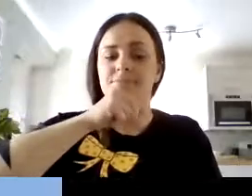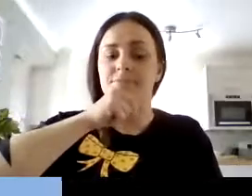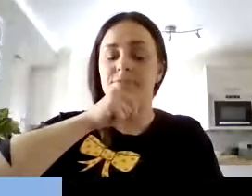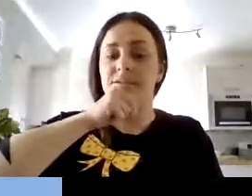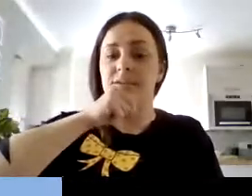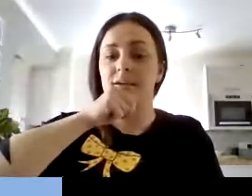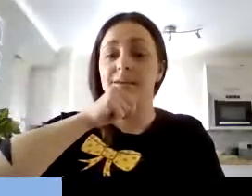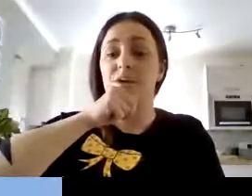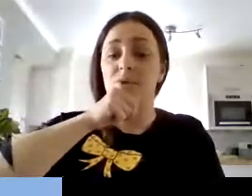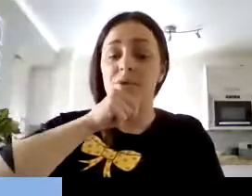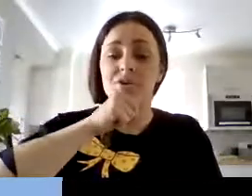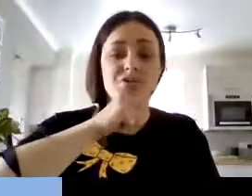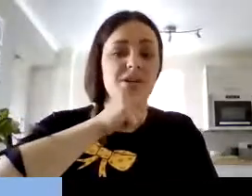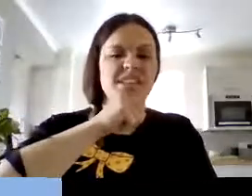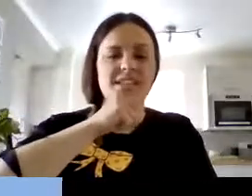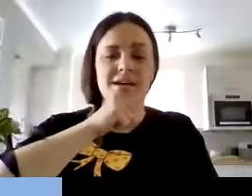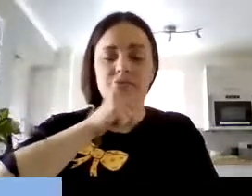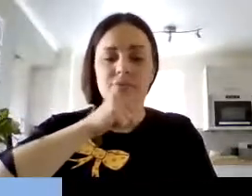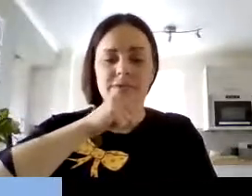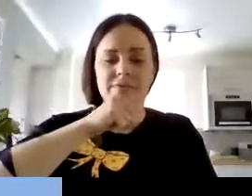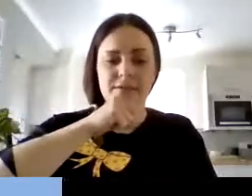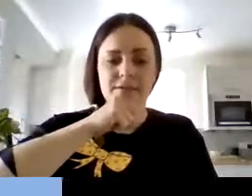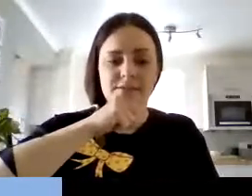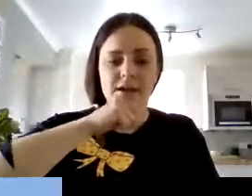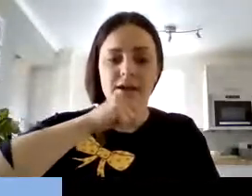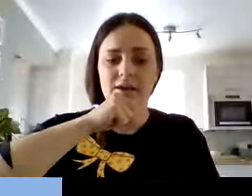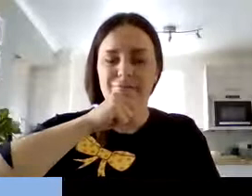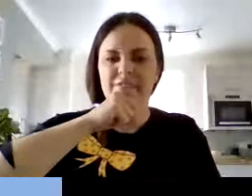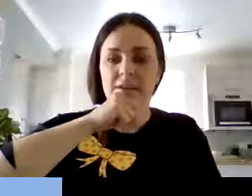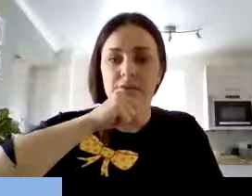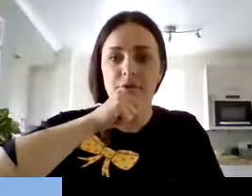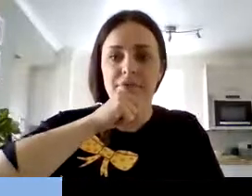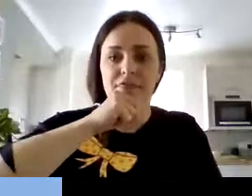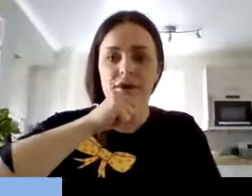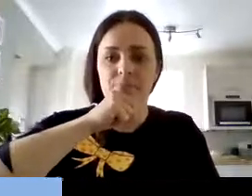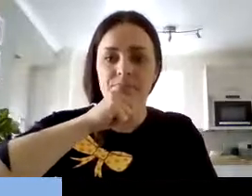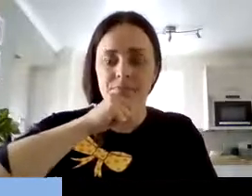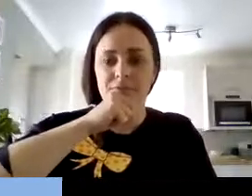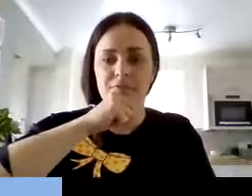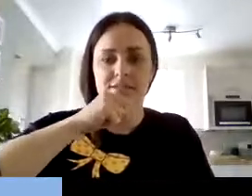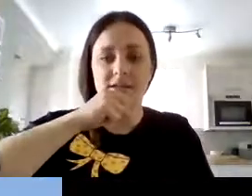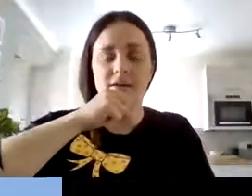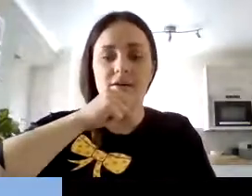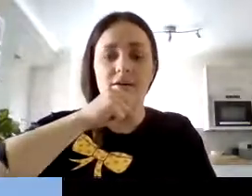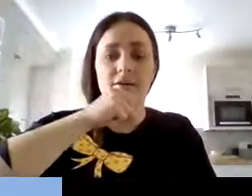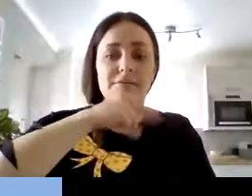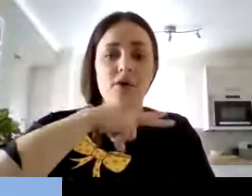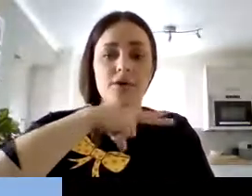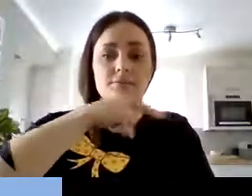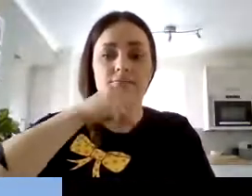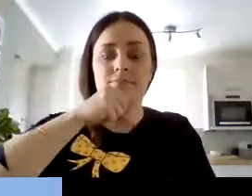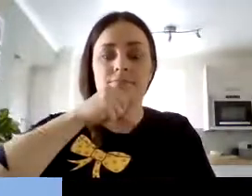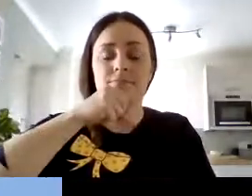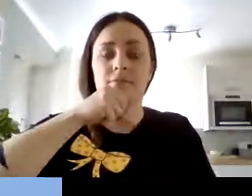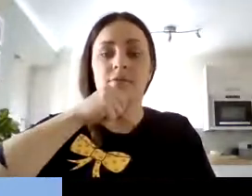chin, ready? And what we're gonna do, we're gonna stick out two of our fingers, okay? And flick them off our thumb. You ready?